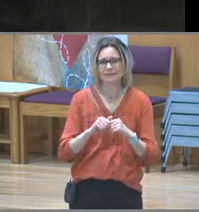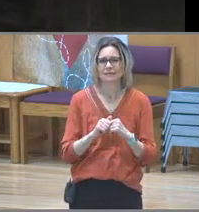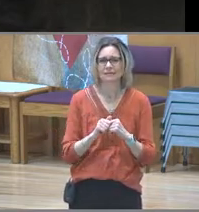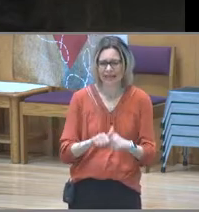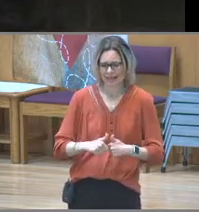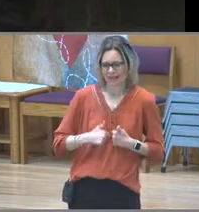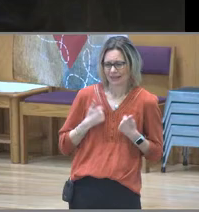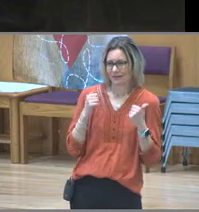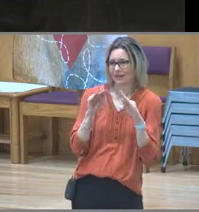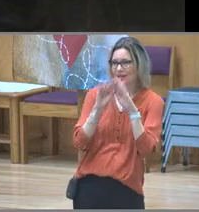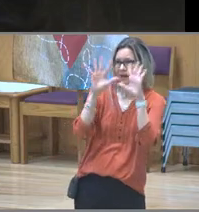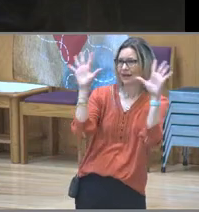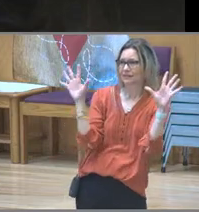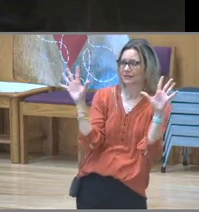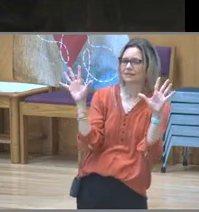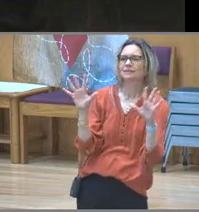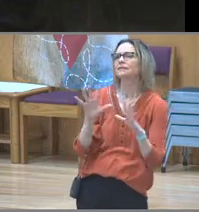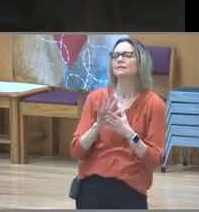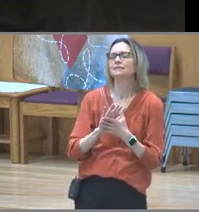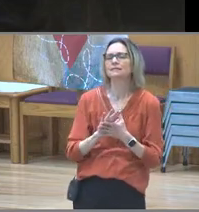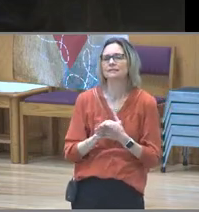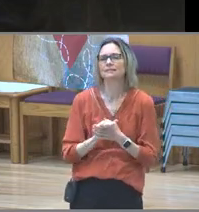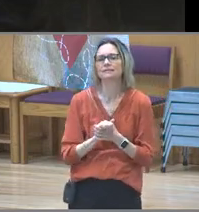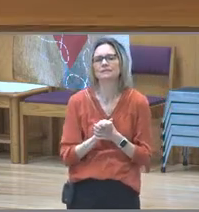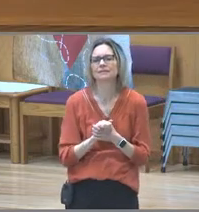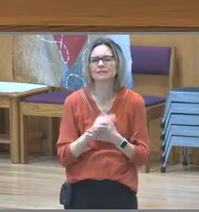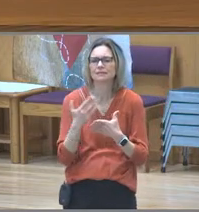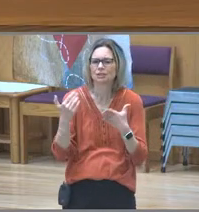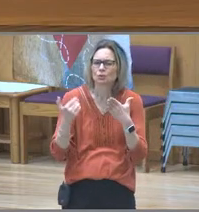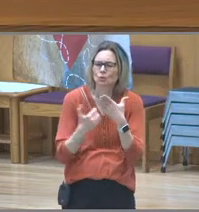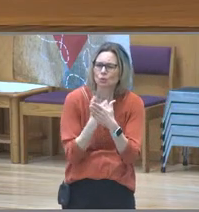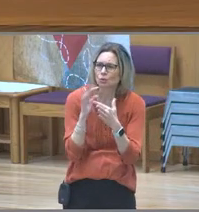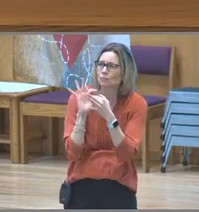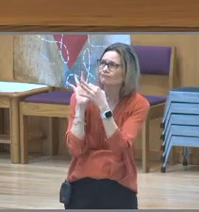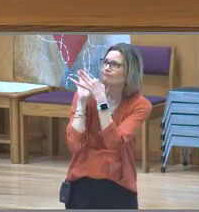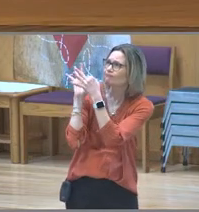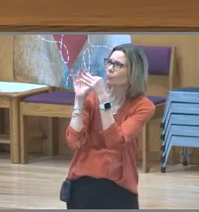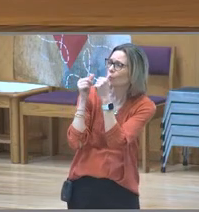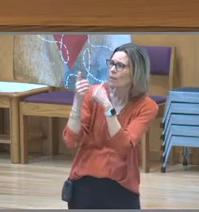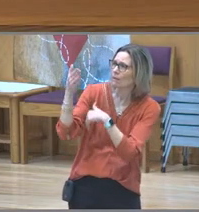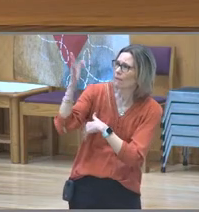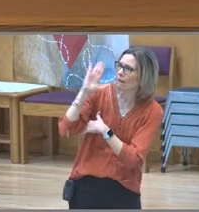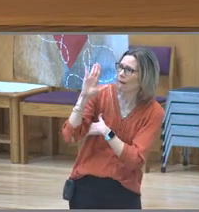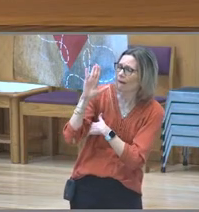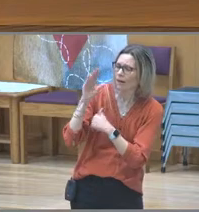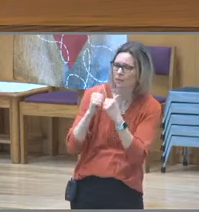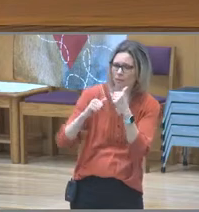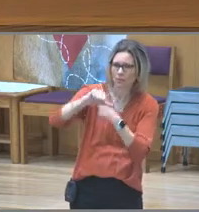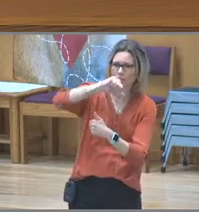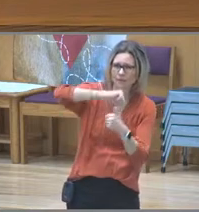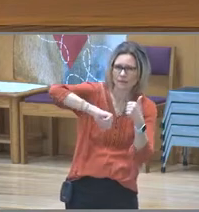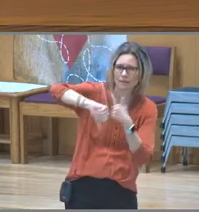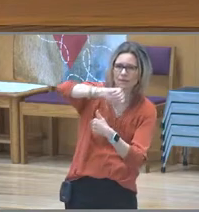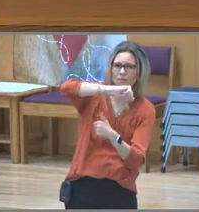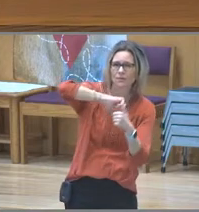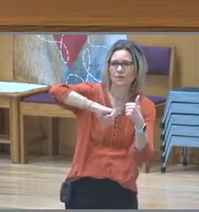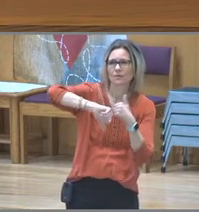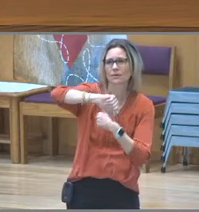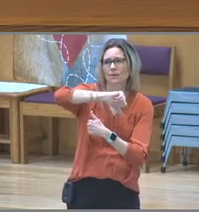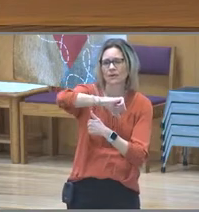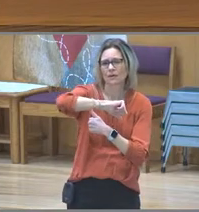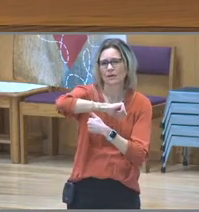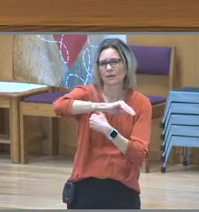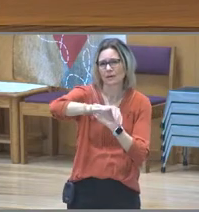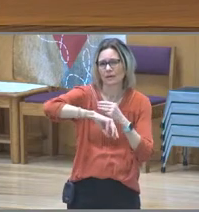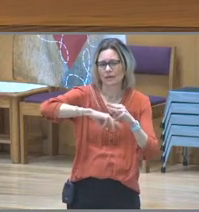light, a renewed relationship with God, with one another, and the entire creation